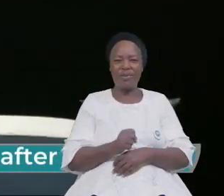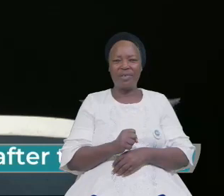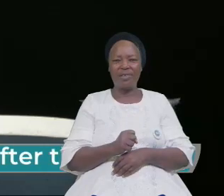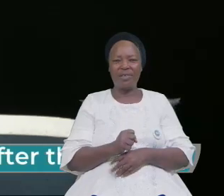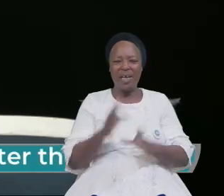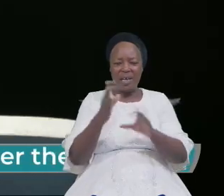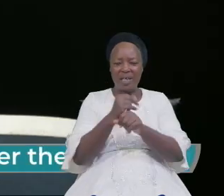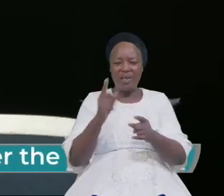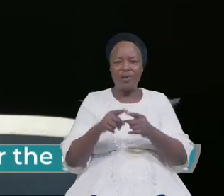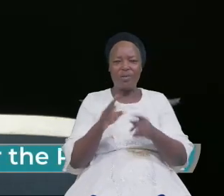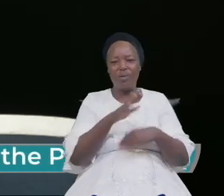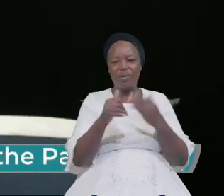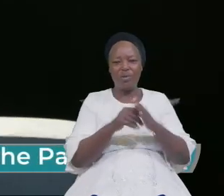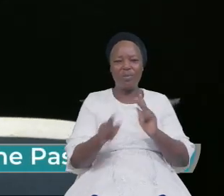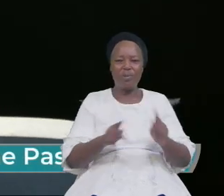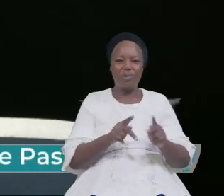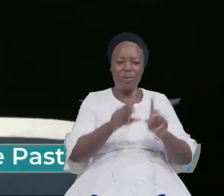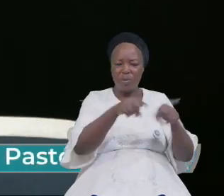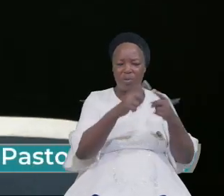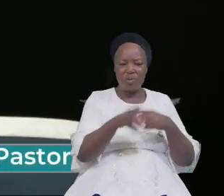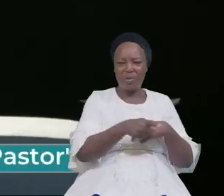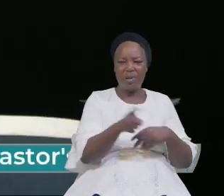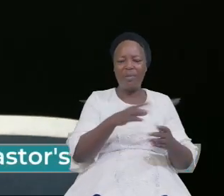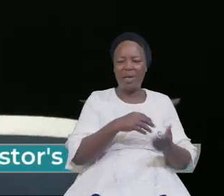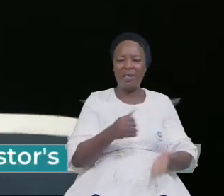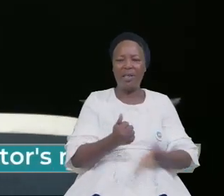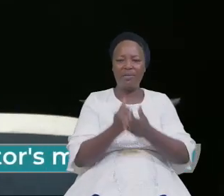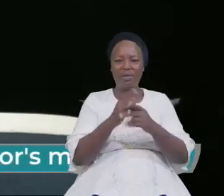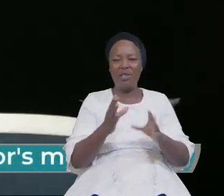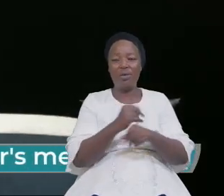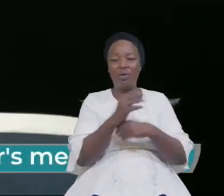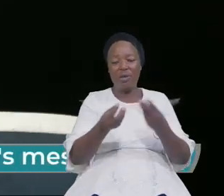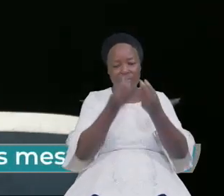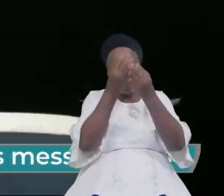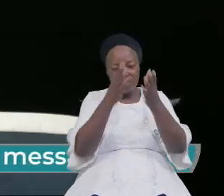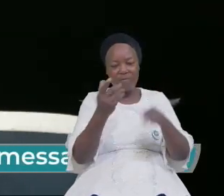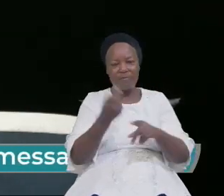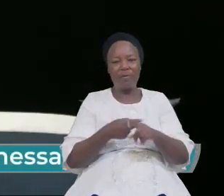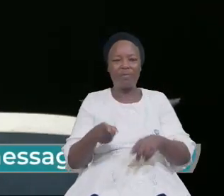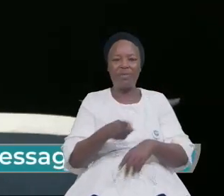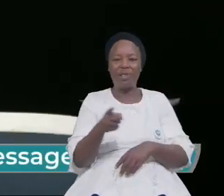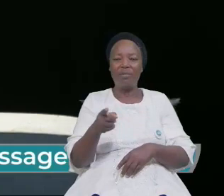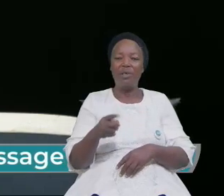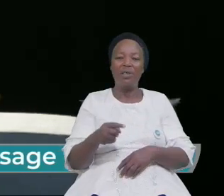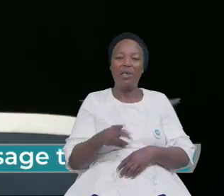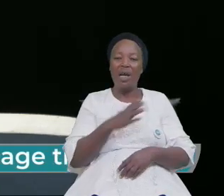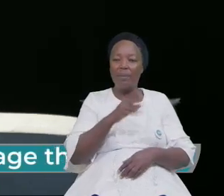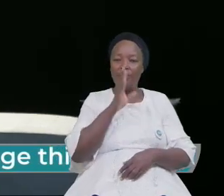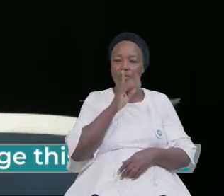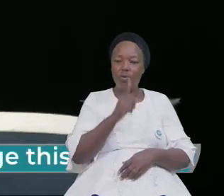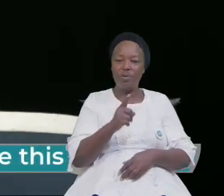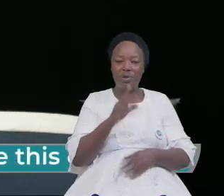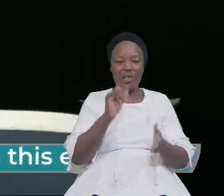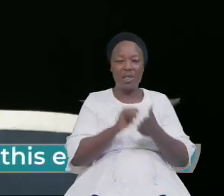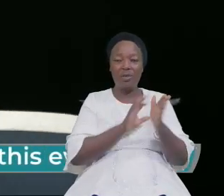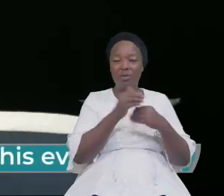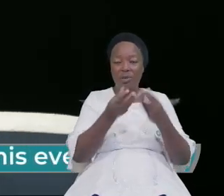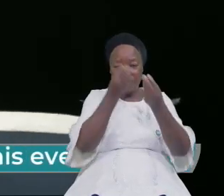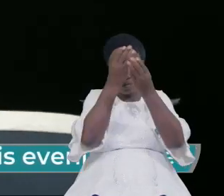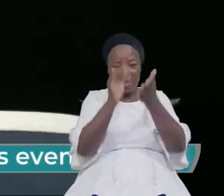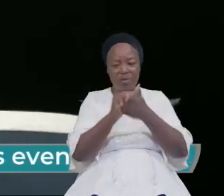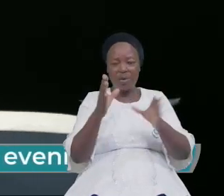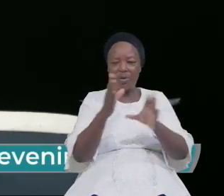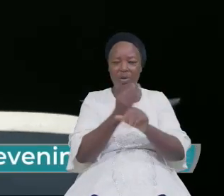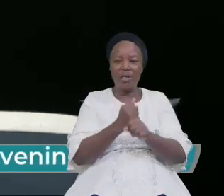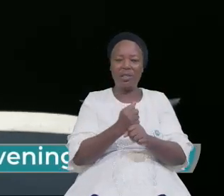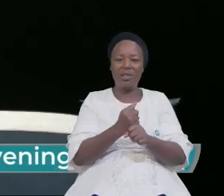people. Take the following information from them. Ensure that the information you are collecting is